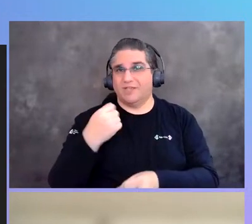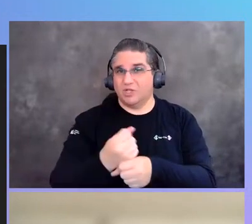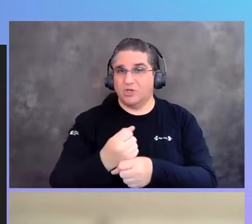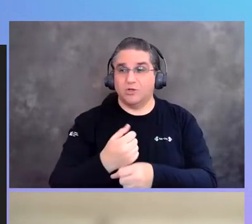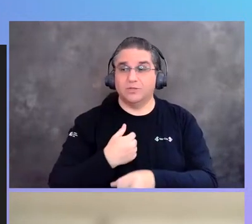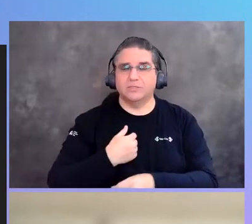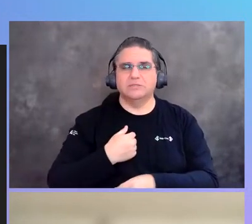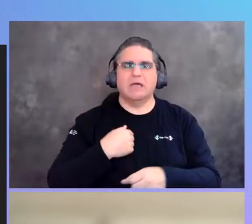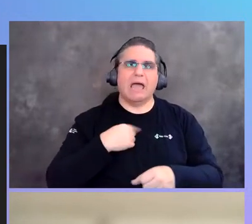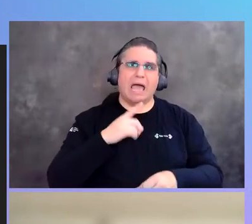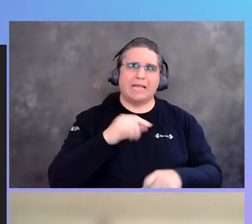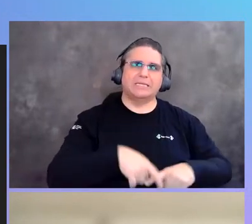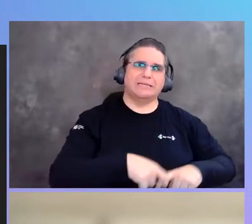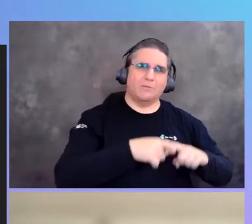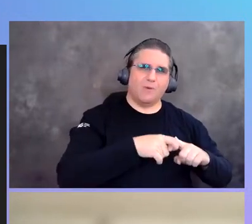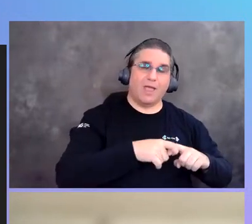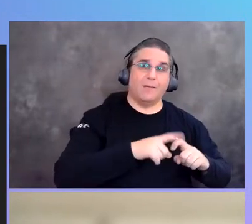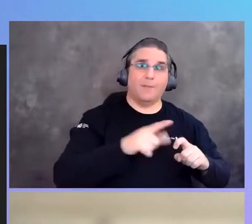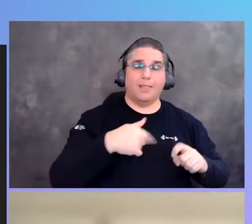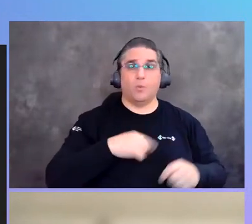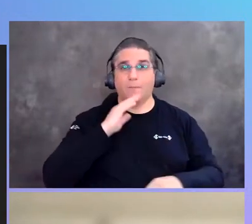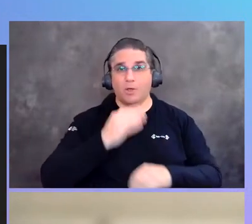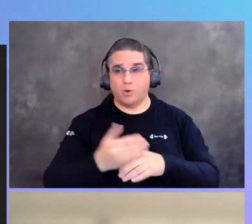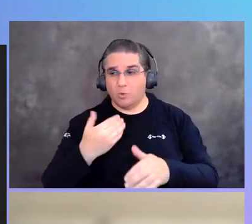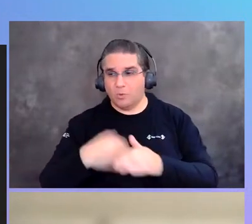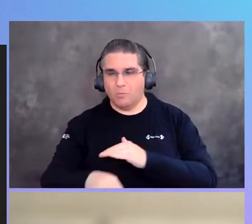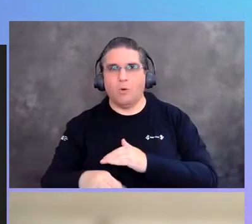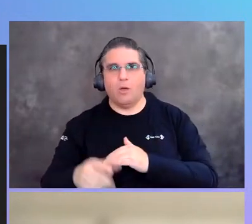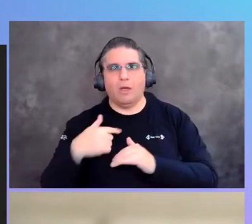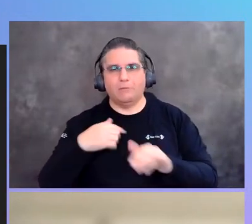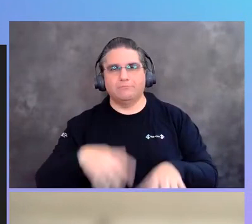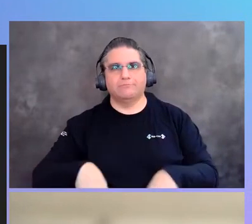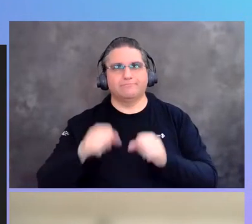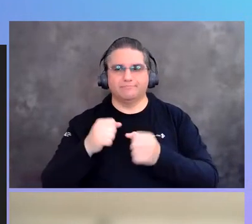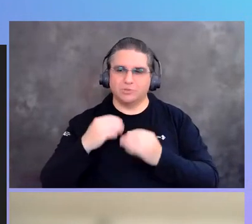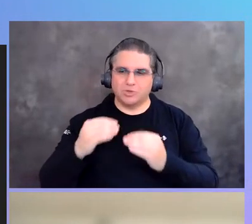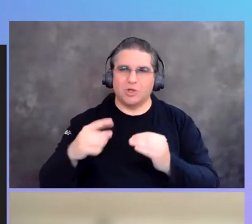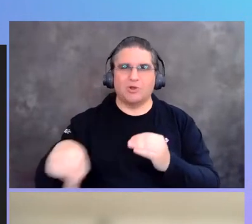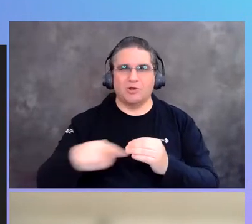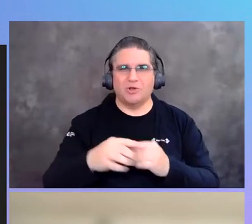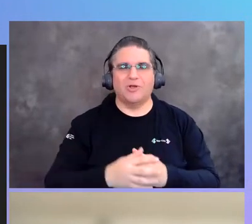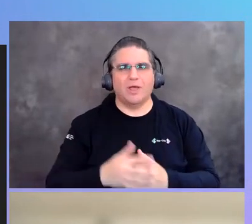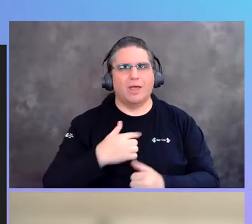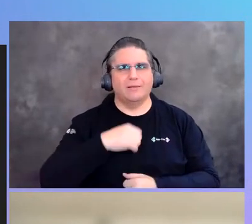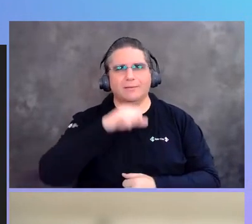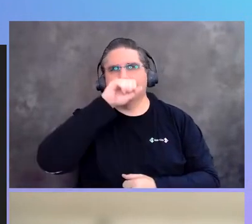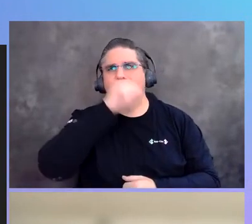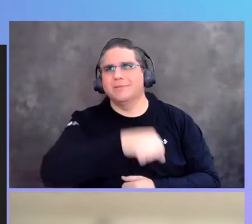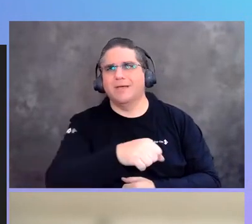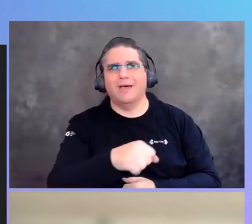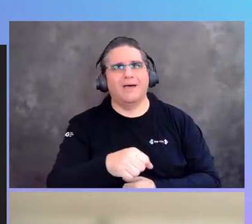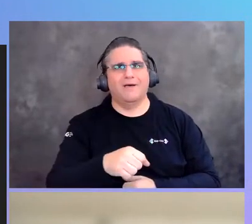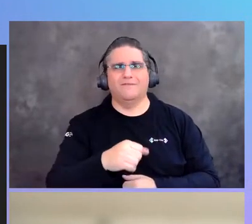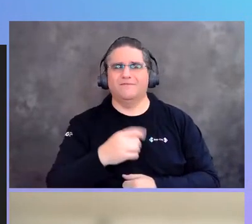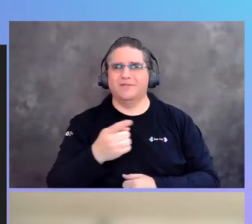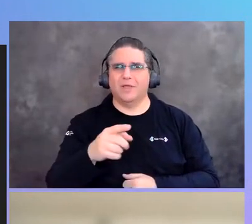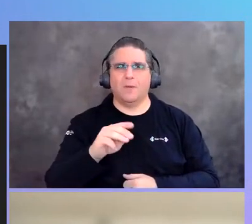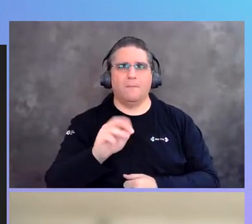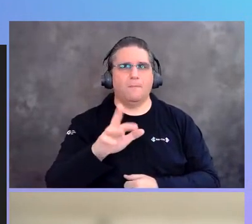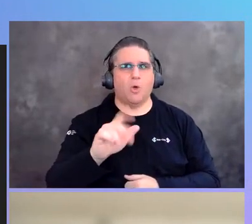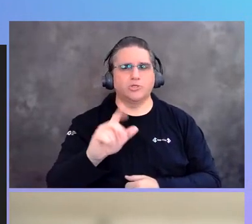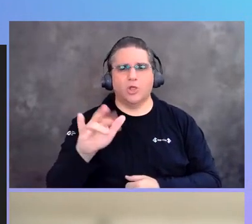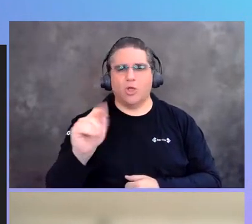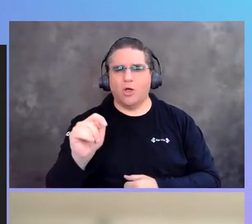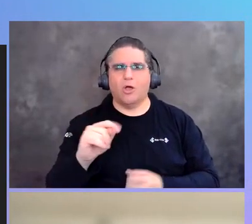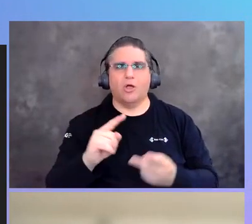her. But yeah, I was a keen martial artist. I was an instructor and a keen pugilist as well. So I did like a little